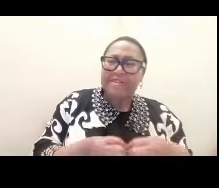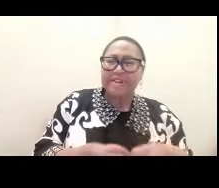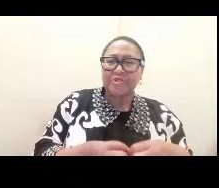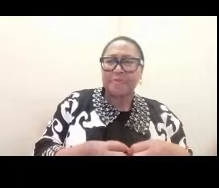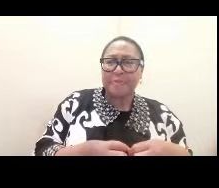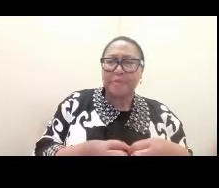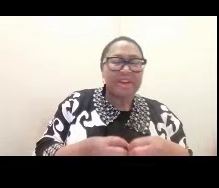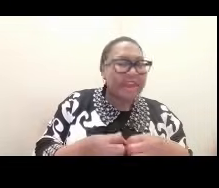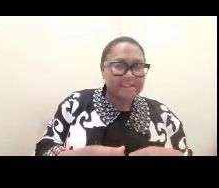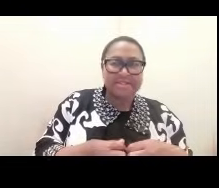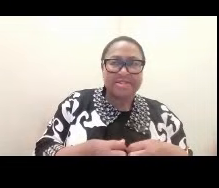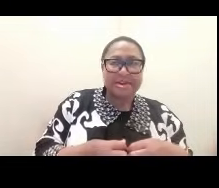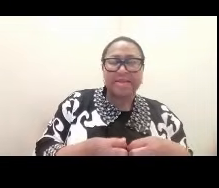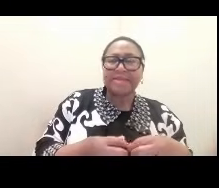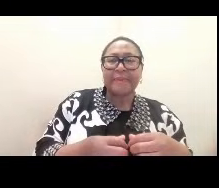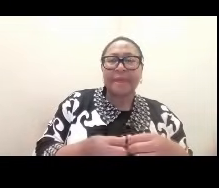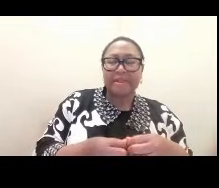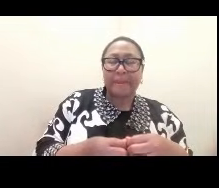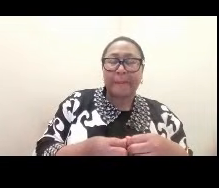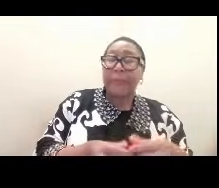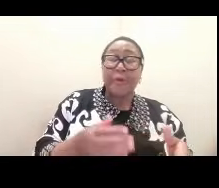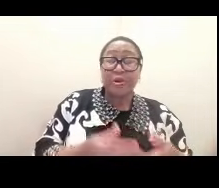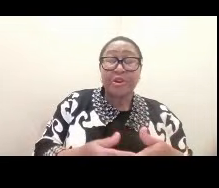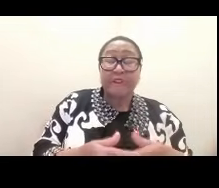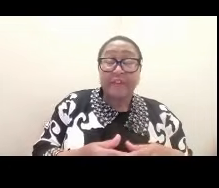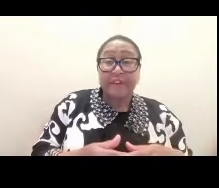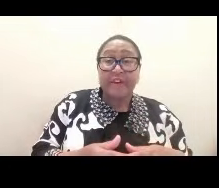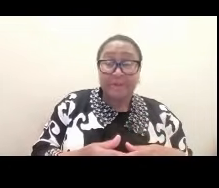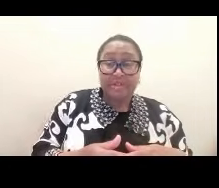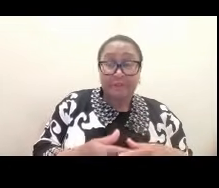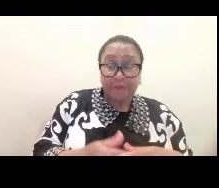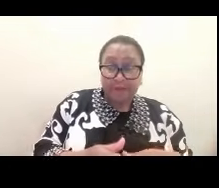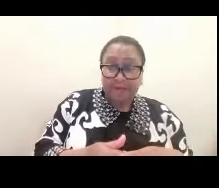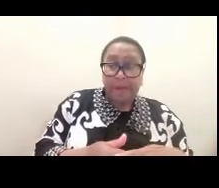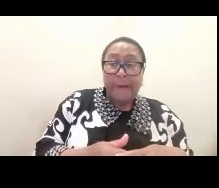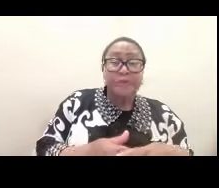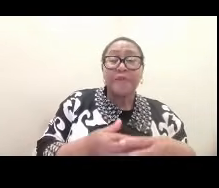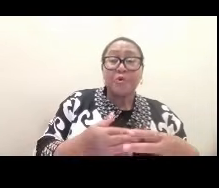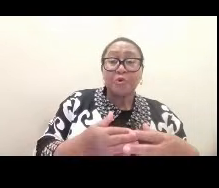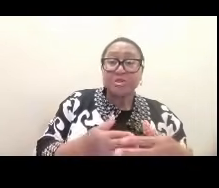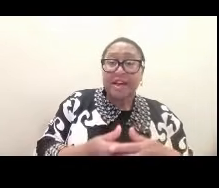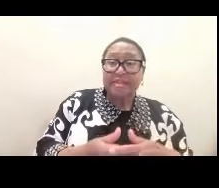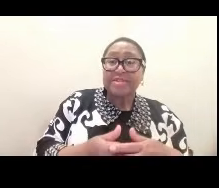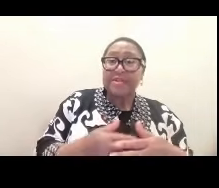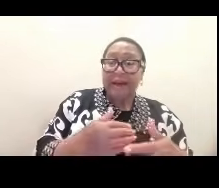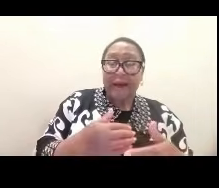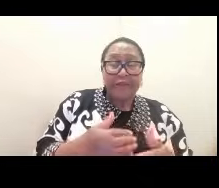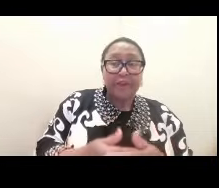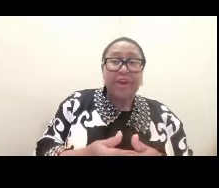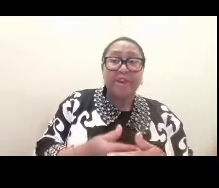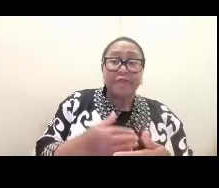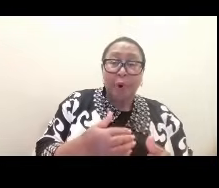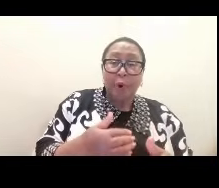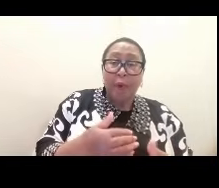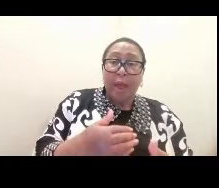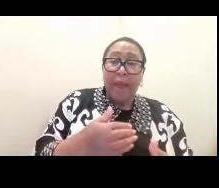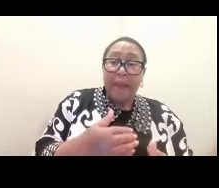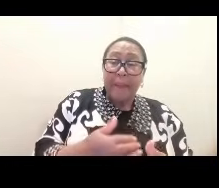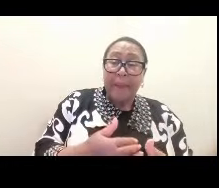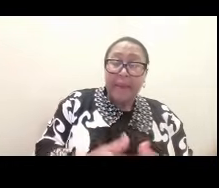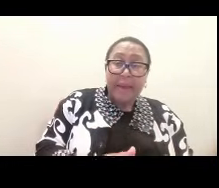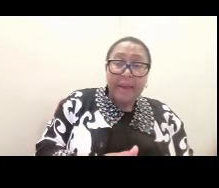change mindset of people change. That's the main thing. And we don't even have enough budget for that. So if we could just advocate